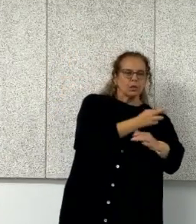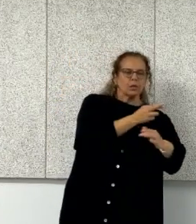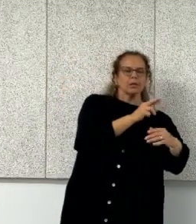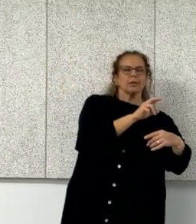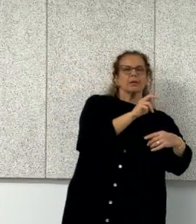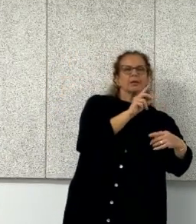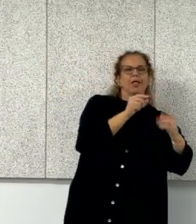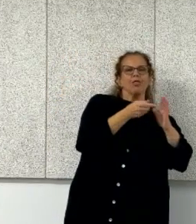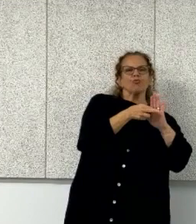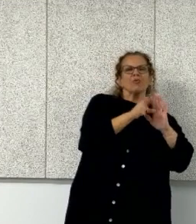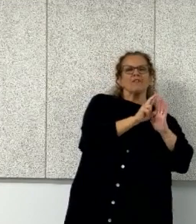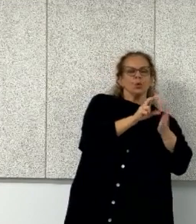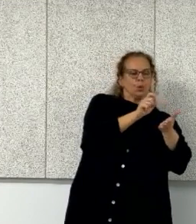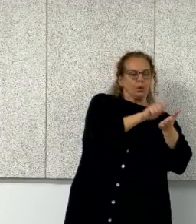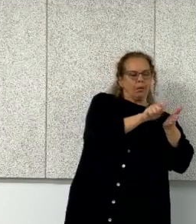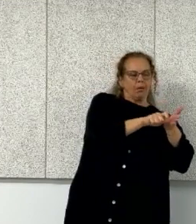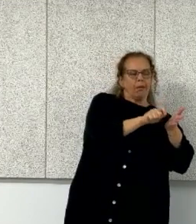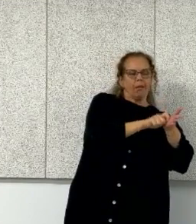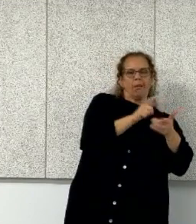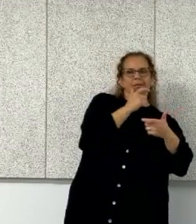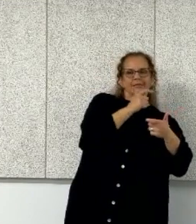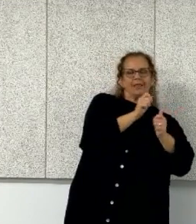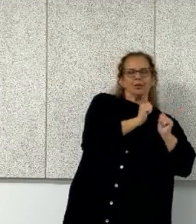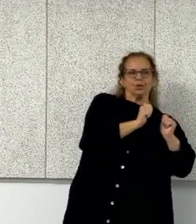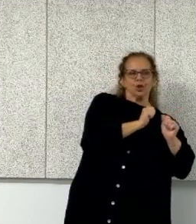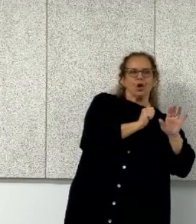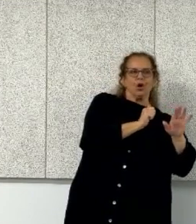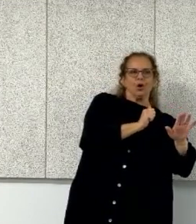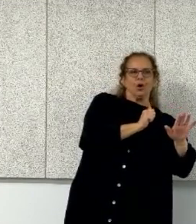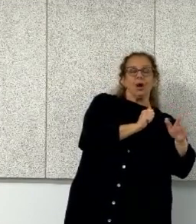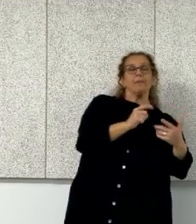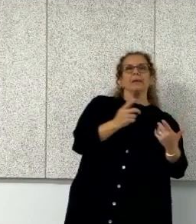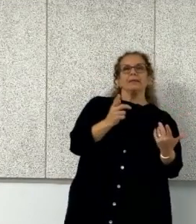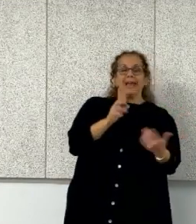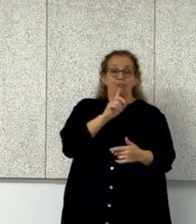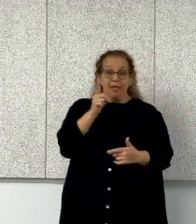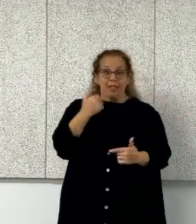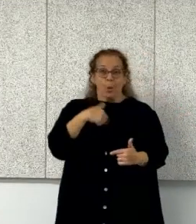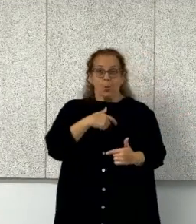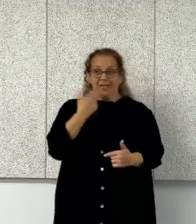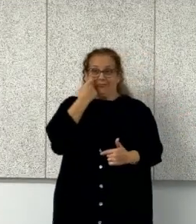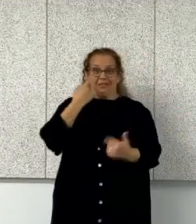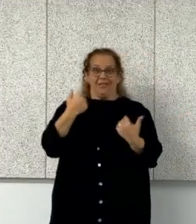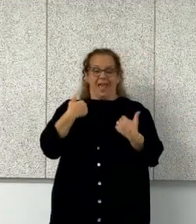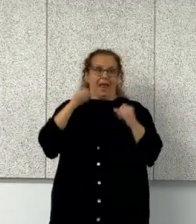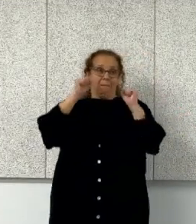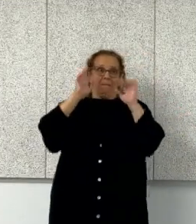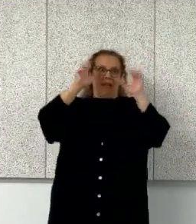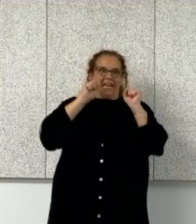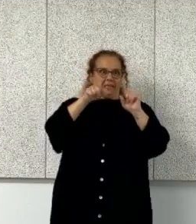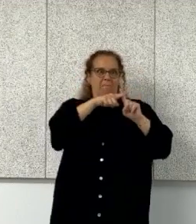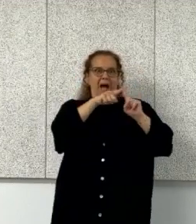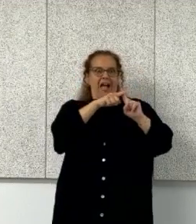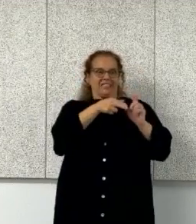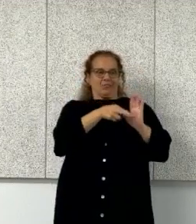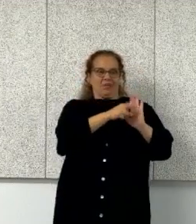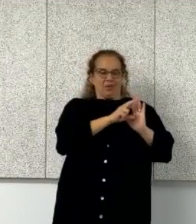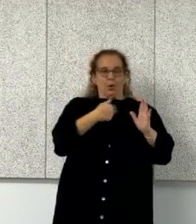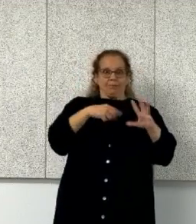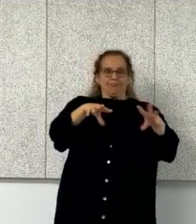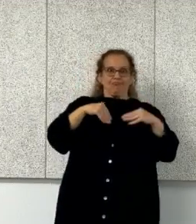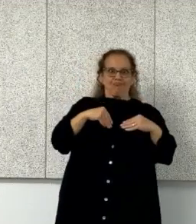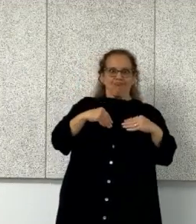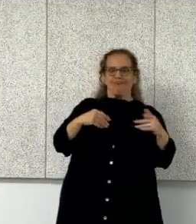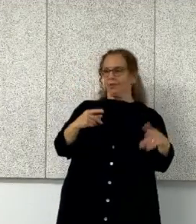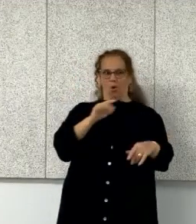on a piece. This coming from a show, like we had an amazing review, like, yeah, it's wonderful when it's great, right? Still take them. I know, we'll take them, right. I